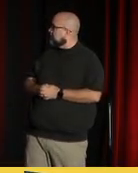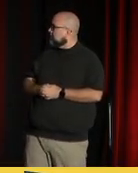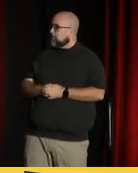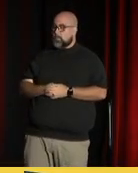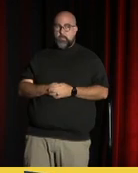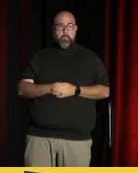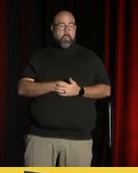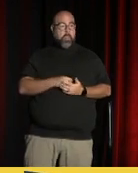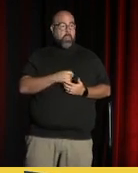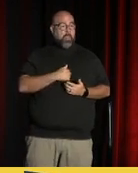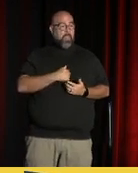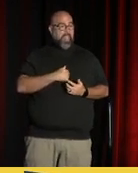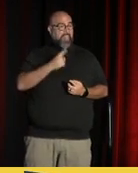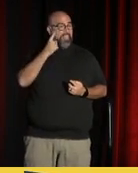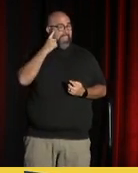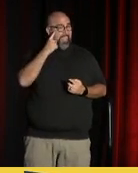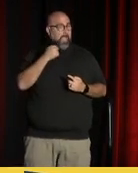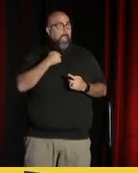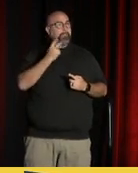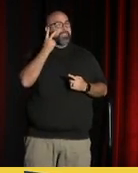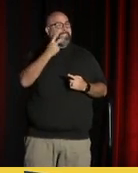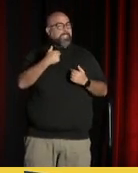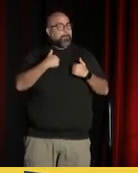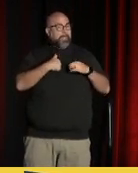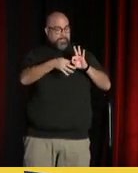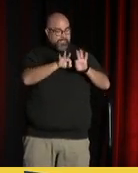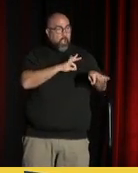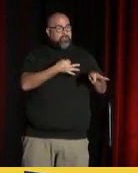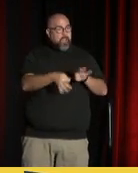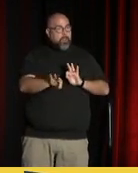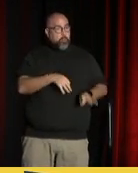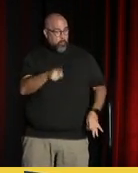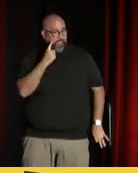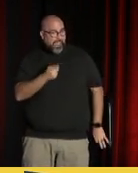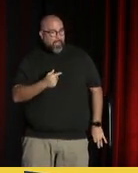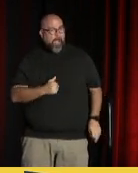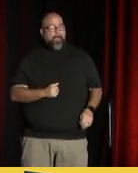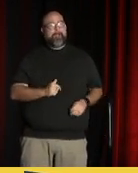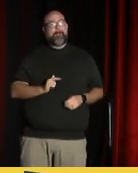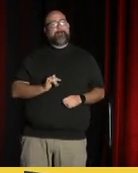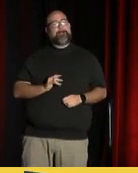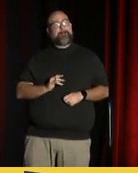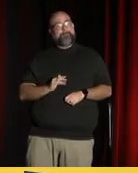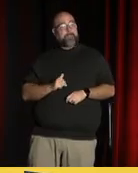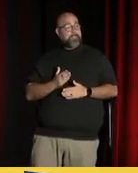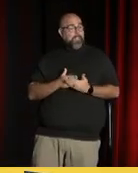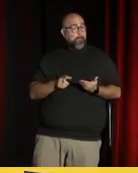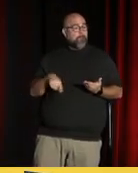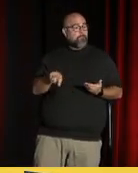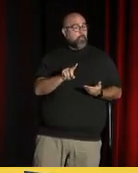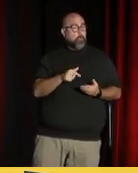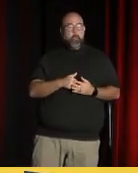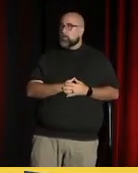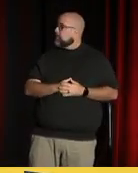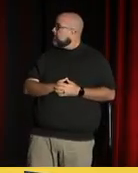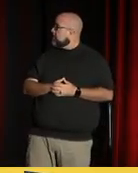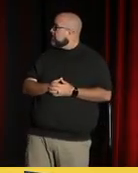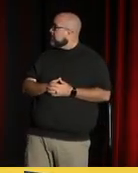think you are seeing me tear this newspaper into pieces. Some of you